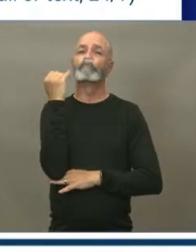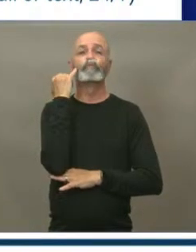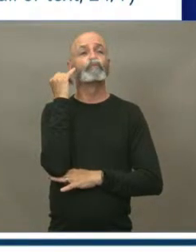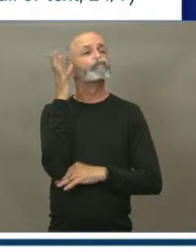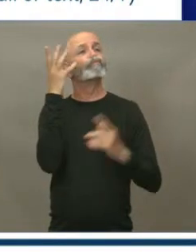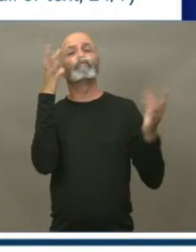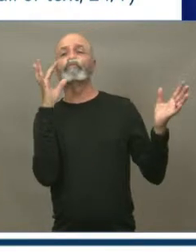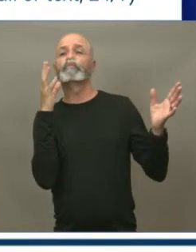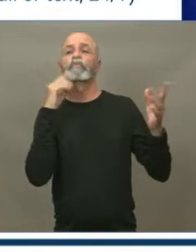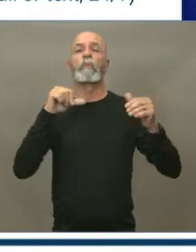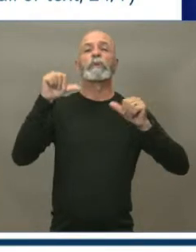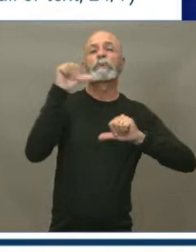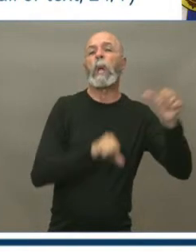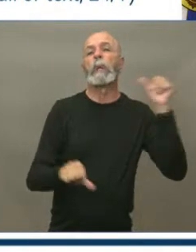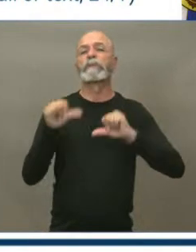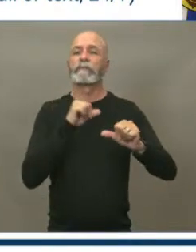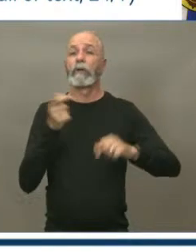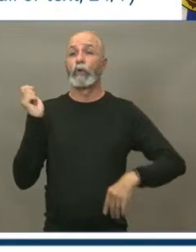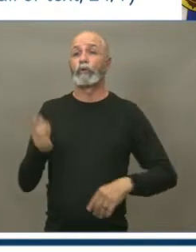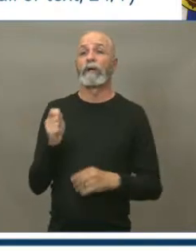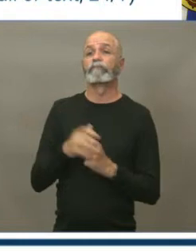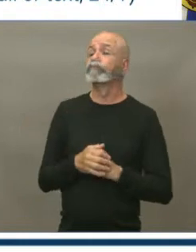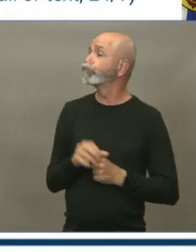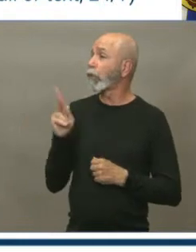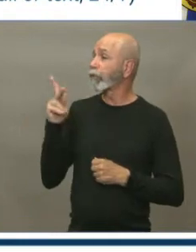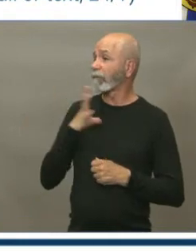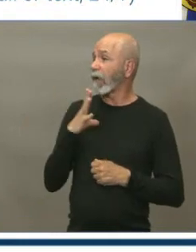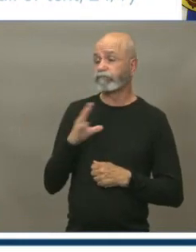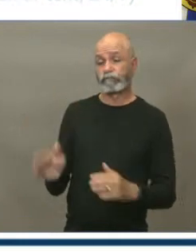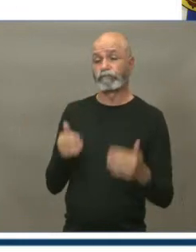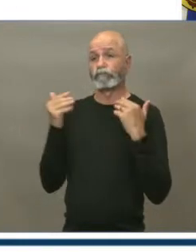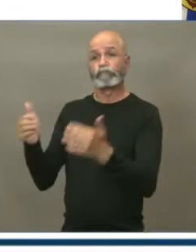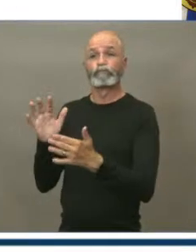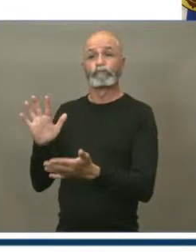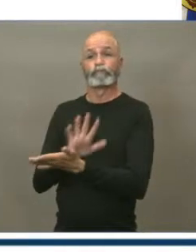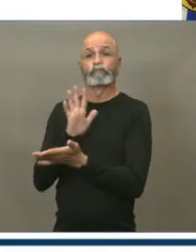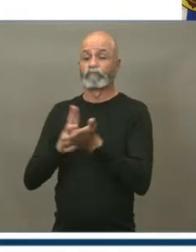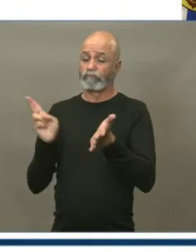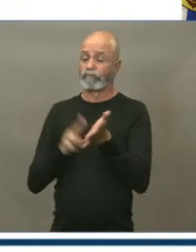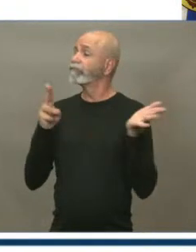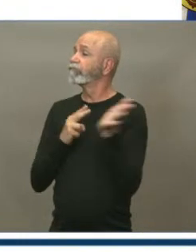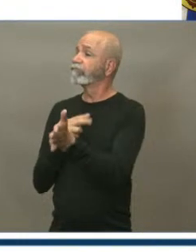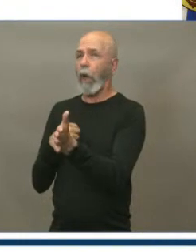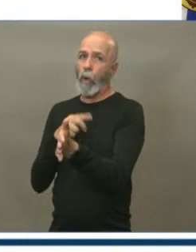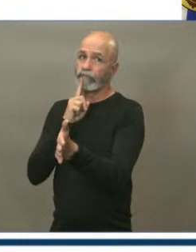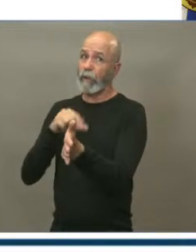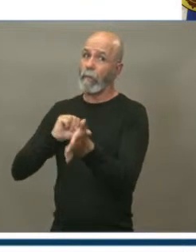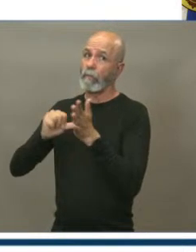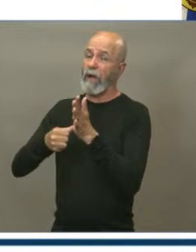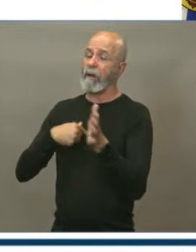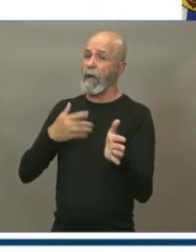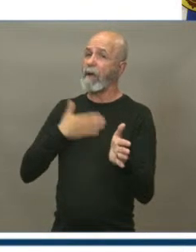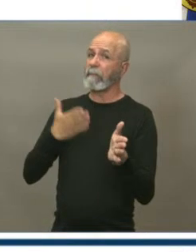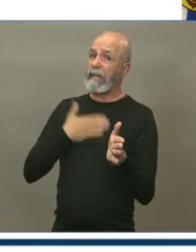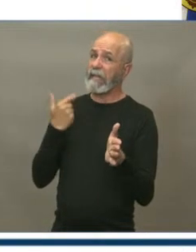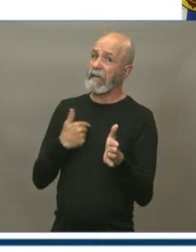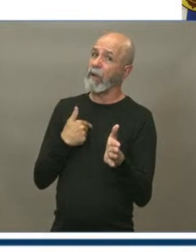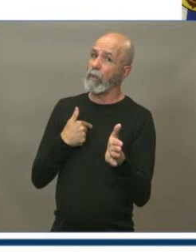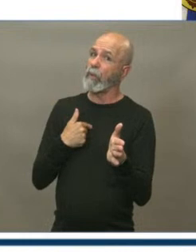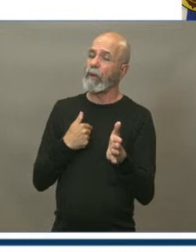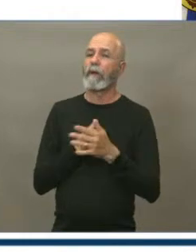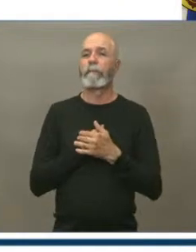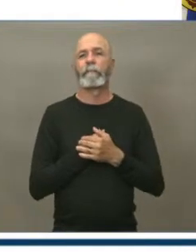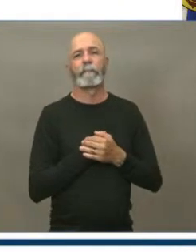decision. Go ahead, Keith, with your follow-up. Yes, I was wondering about Dr. Strang as well. You